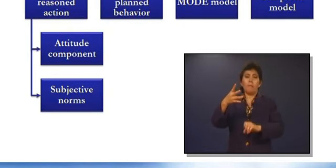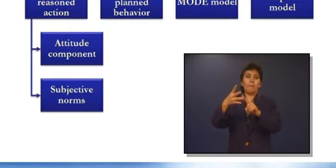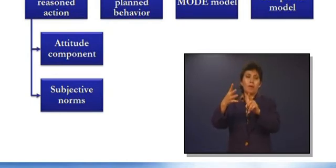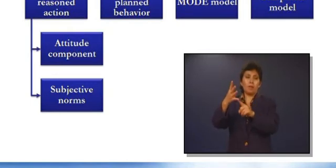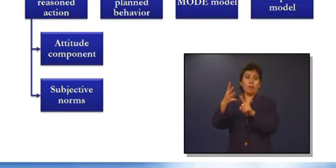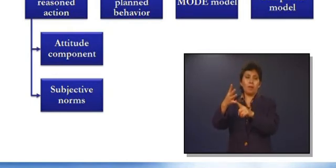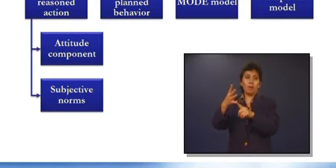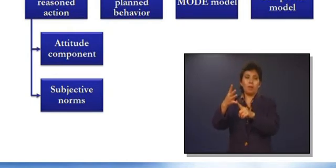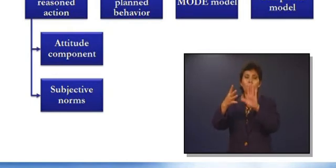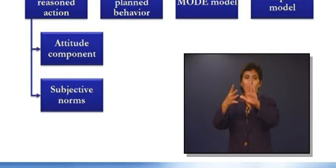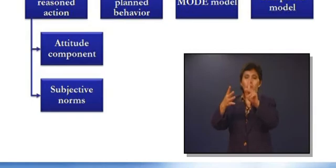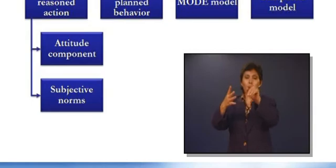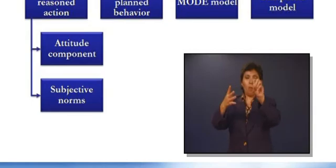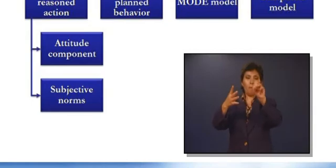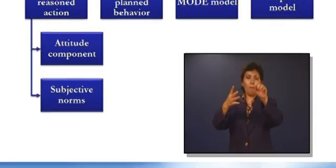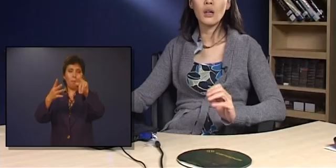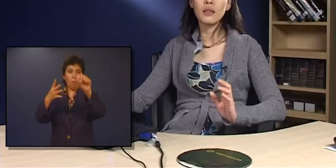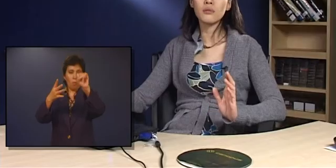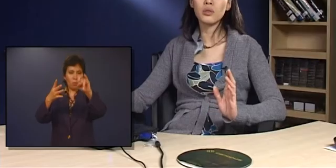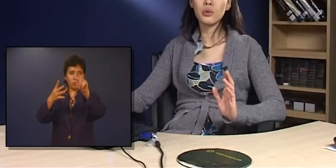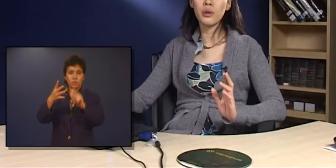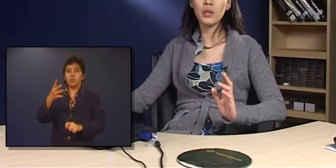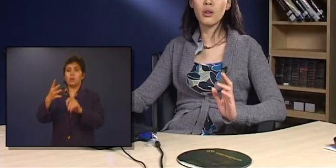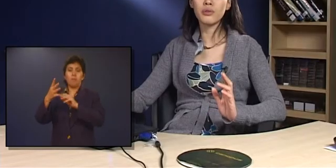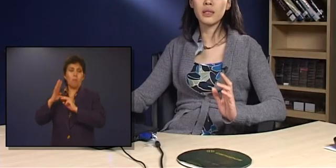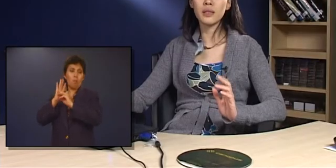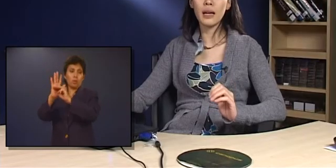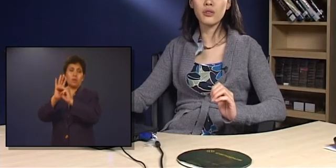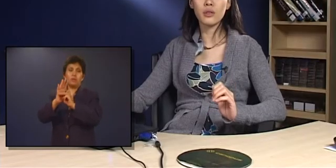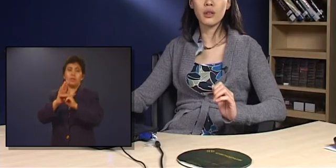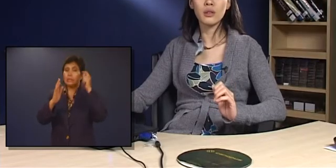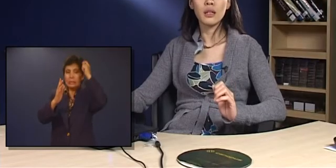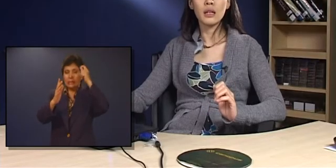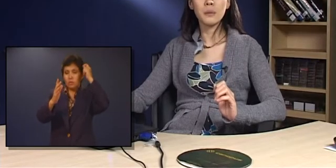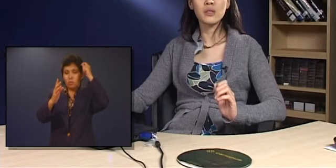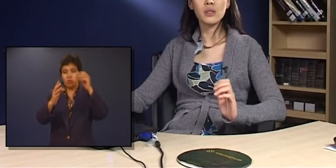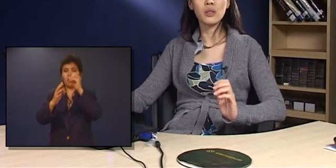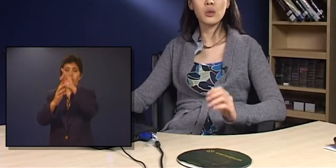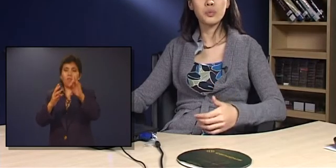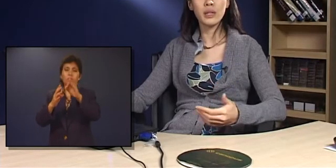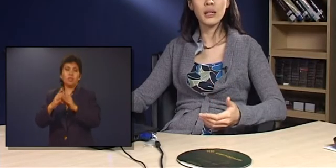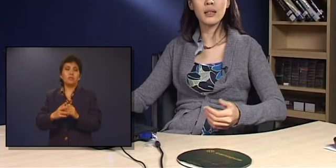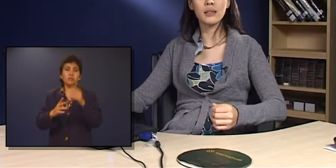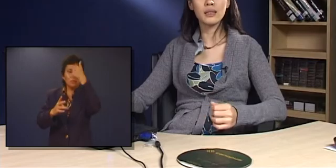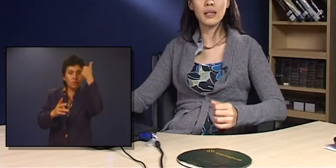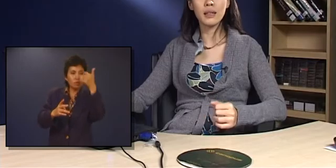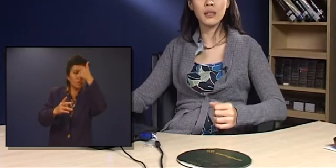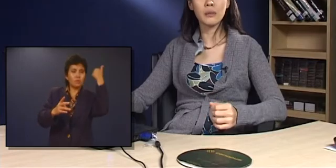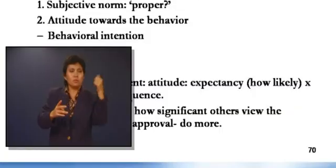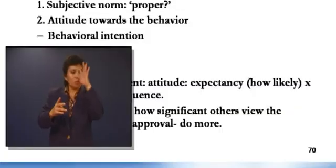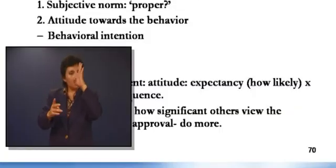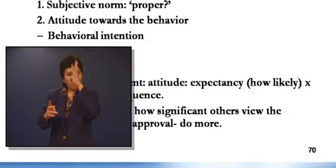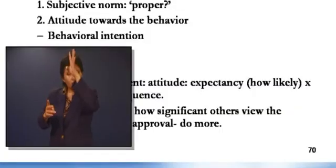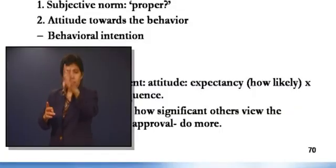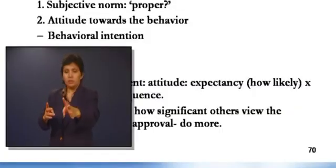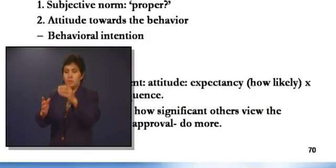is your composite model. Now, the theory of reason action, it means you predict, design,